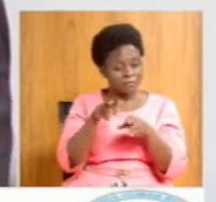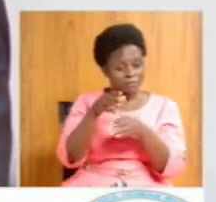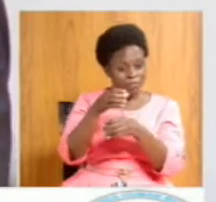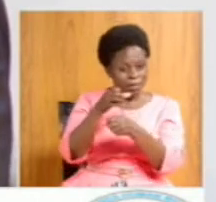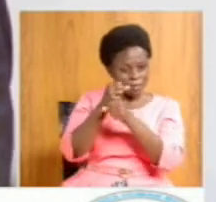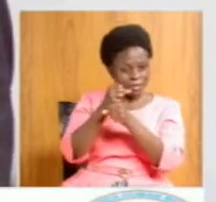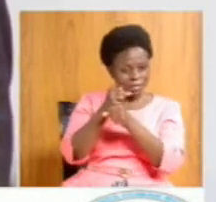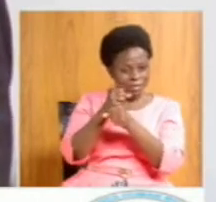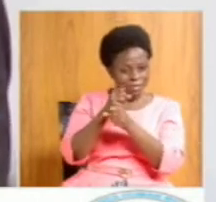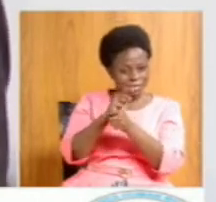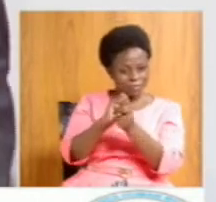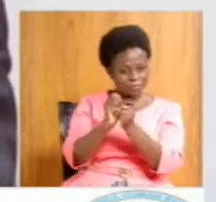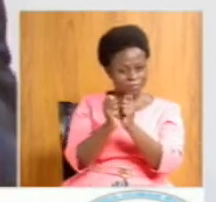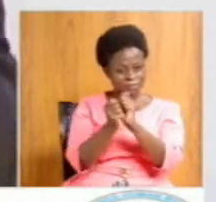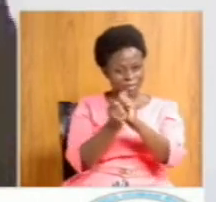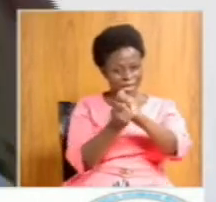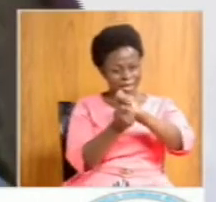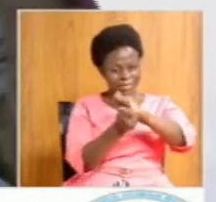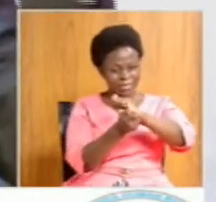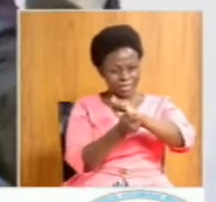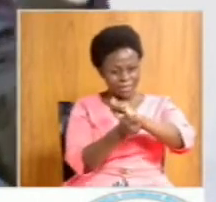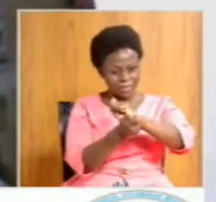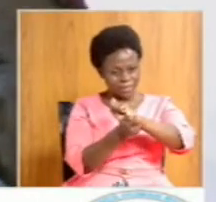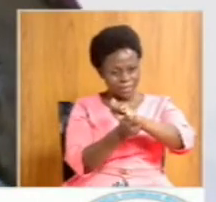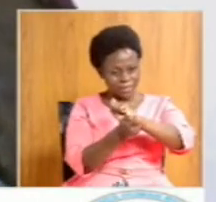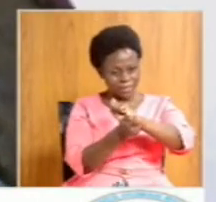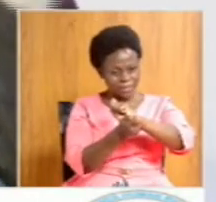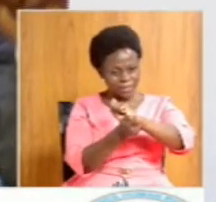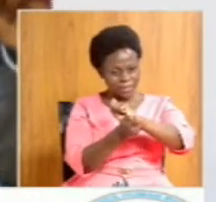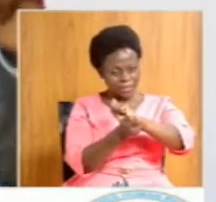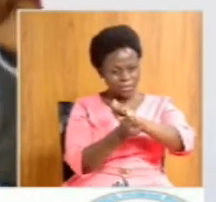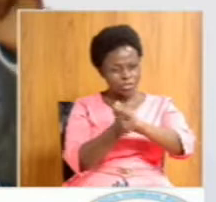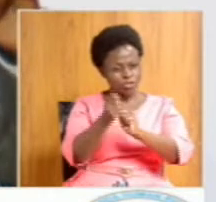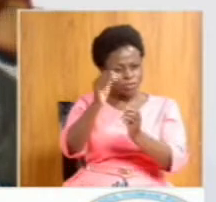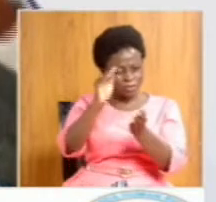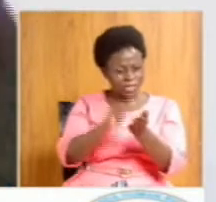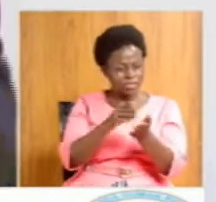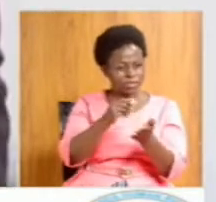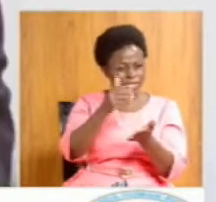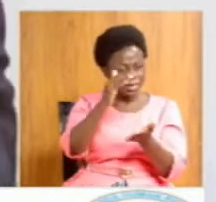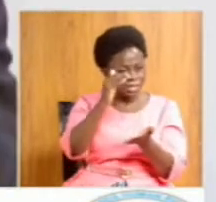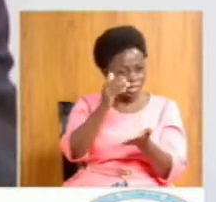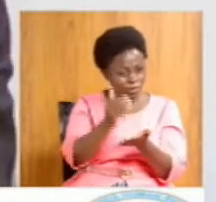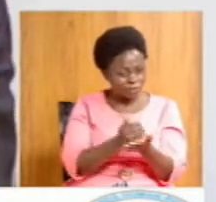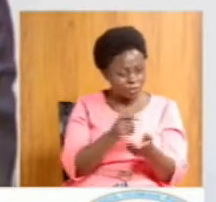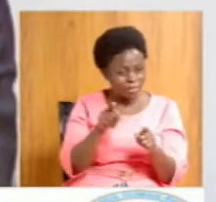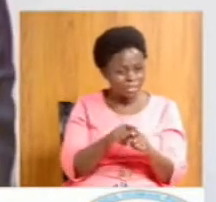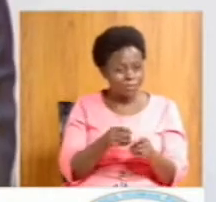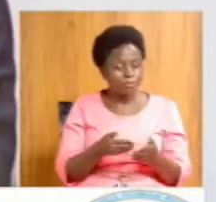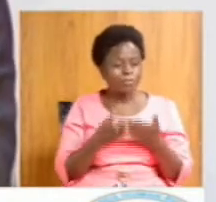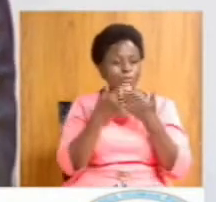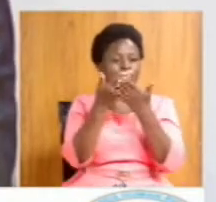adjust it for the reduction in revenue but also provide